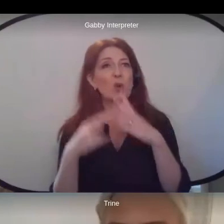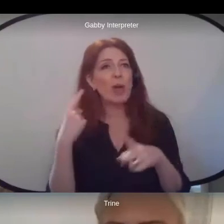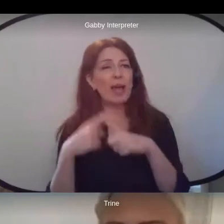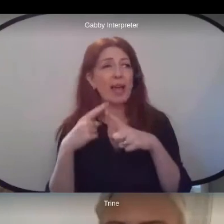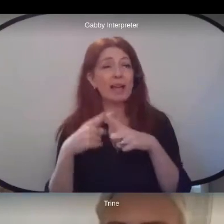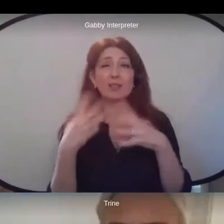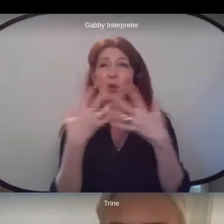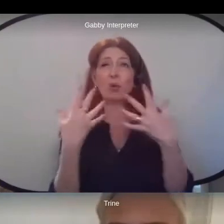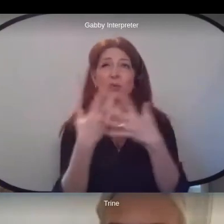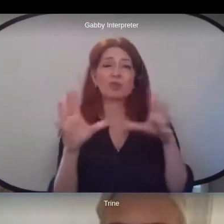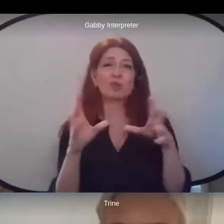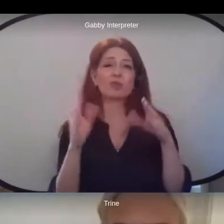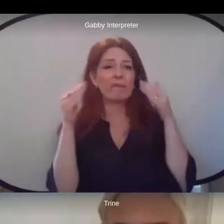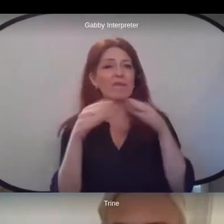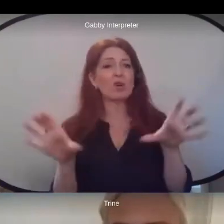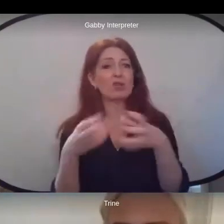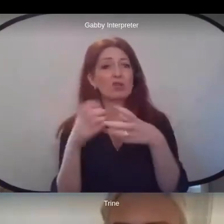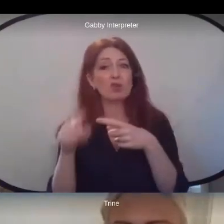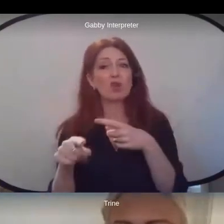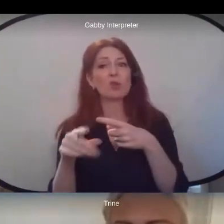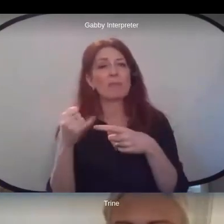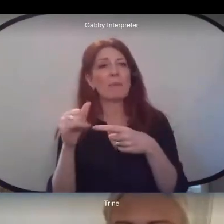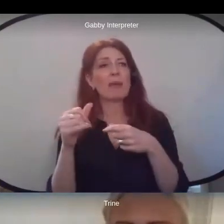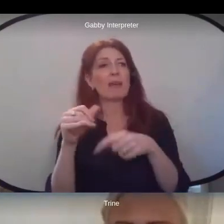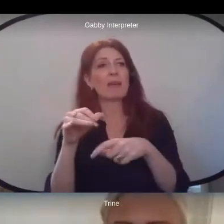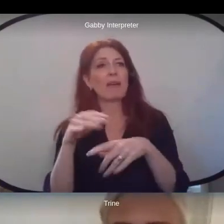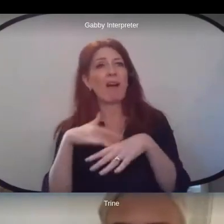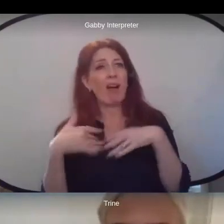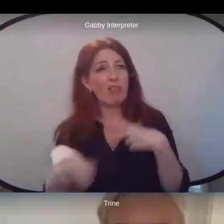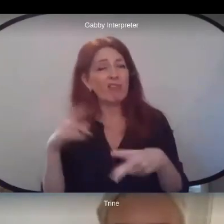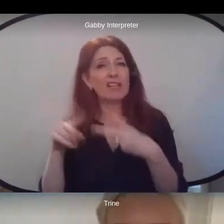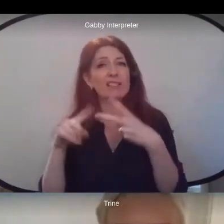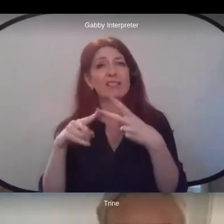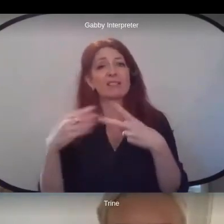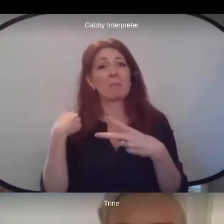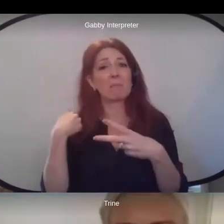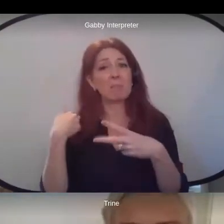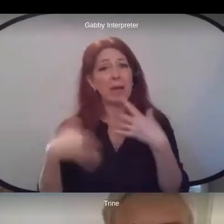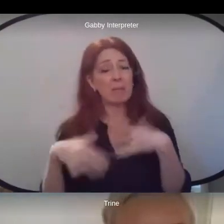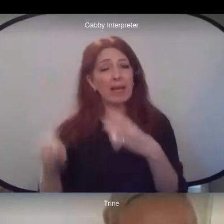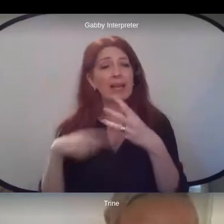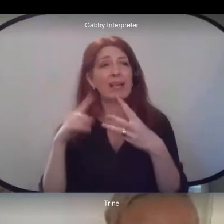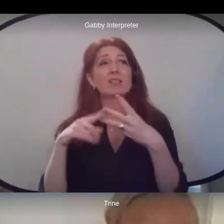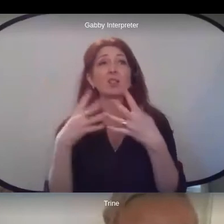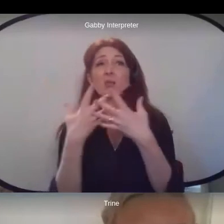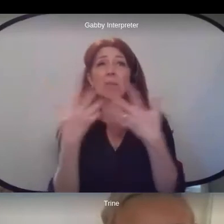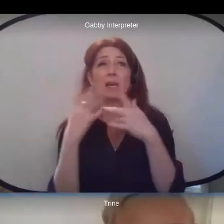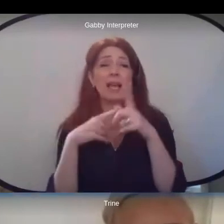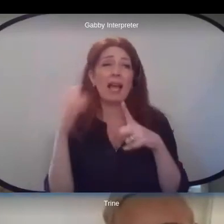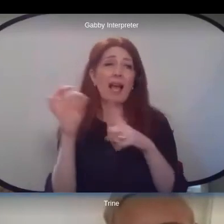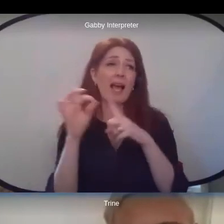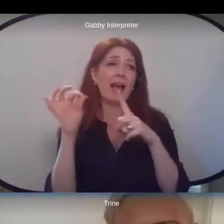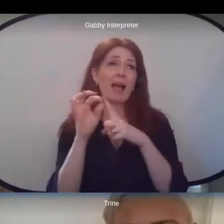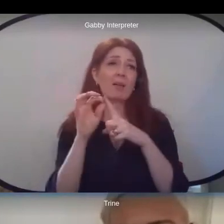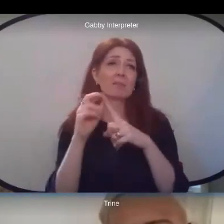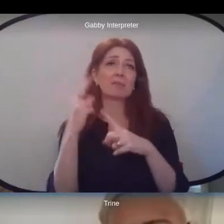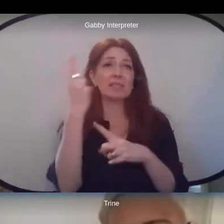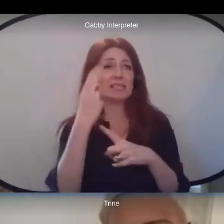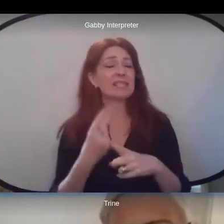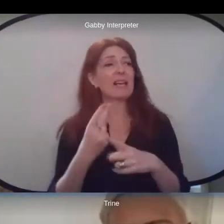with MSK conditions, arthritis, back pain. So many of the apps out there designed around self-management,